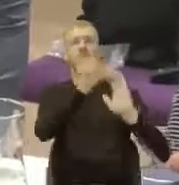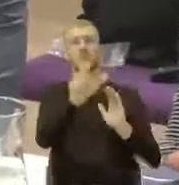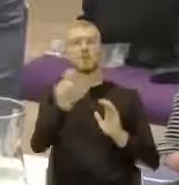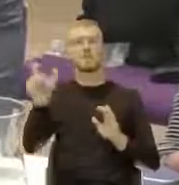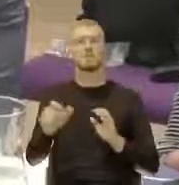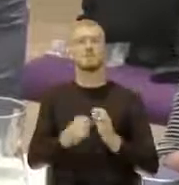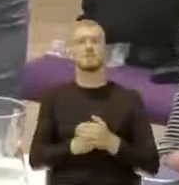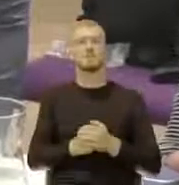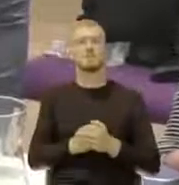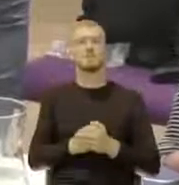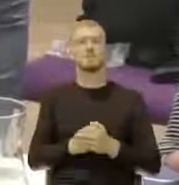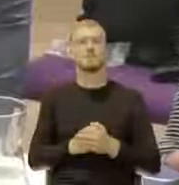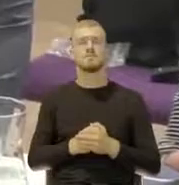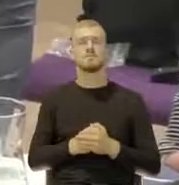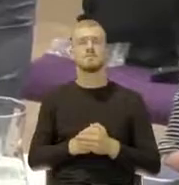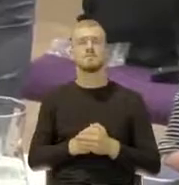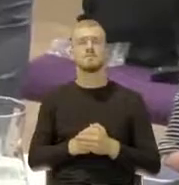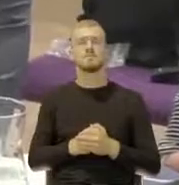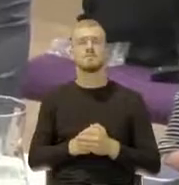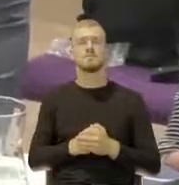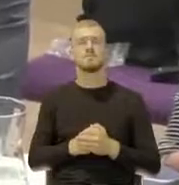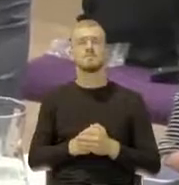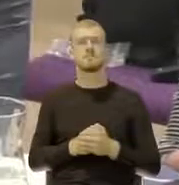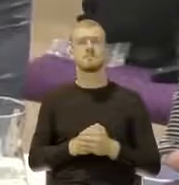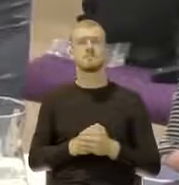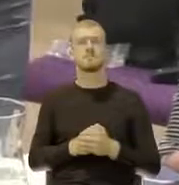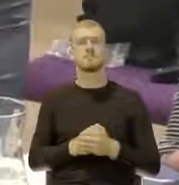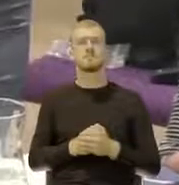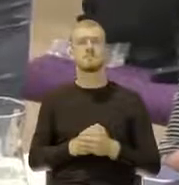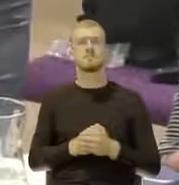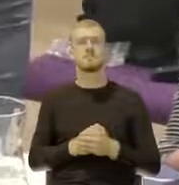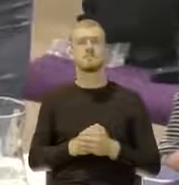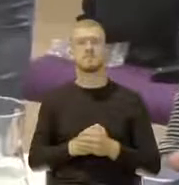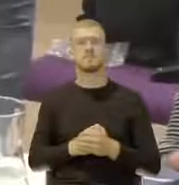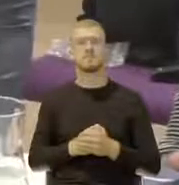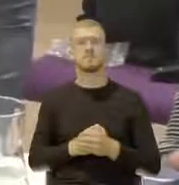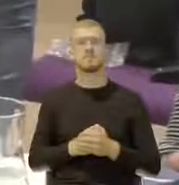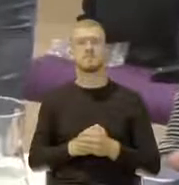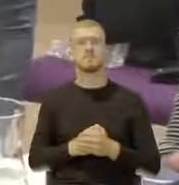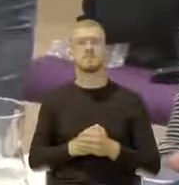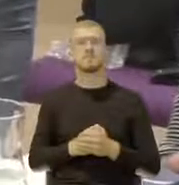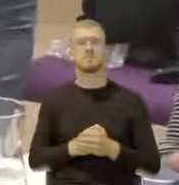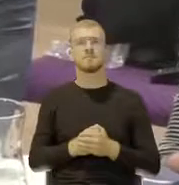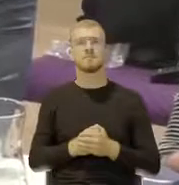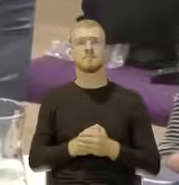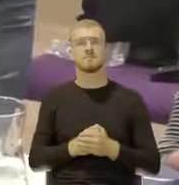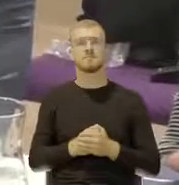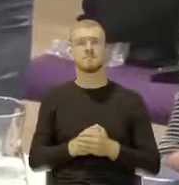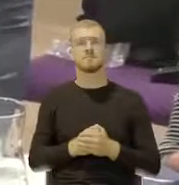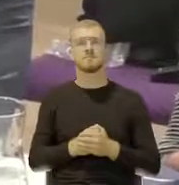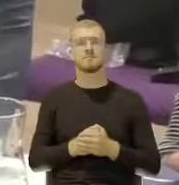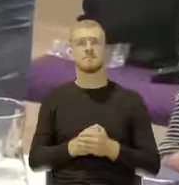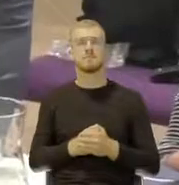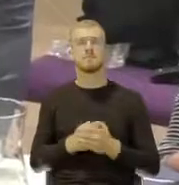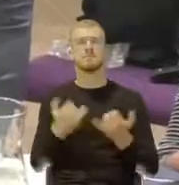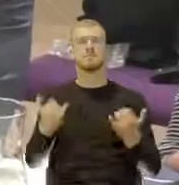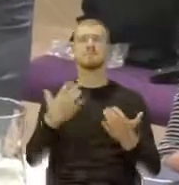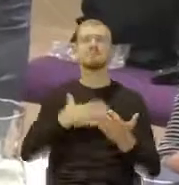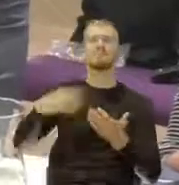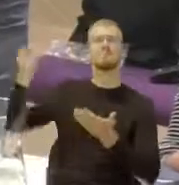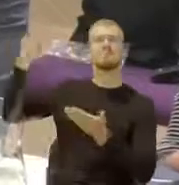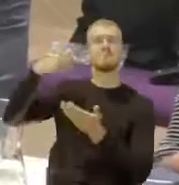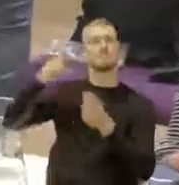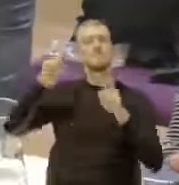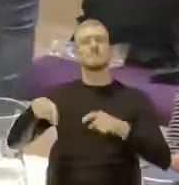and planning instruments that leave no one and no place behind. Third, we need a new subnational governance